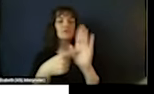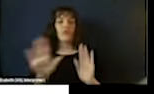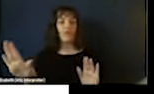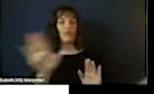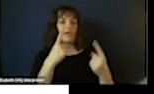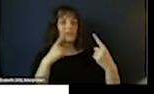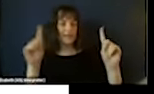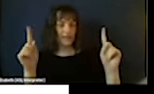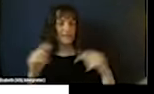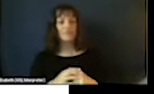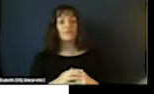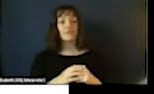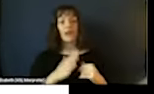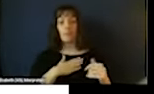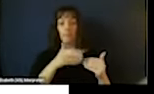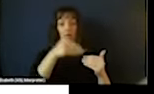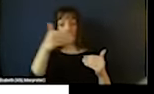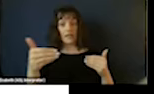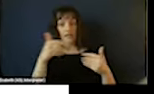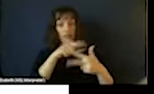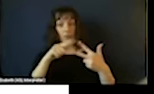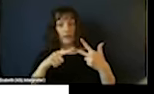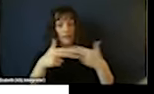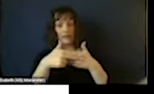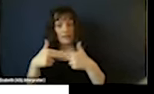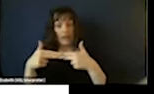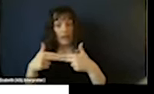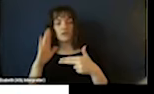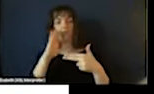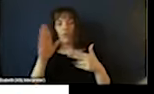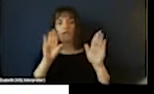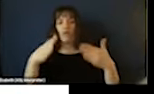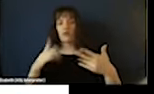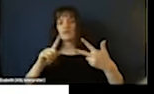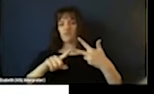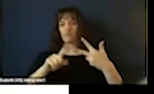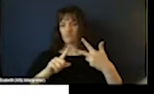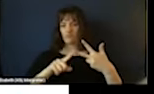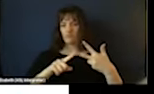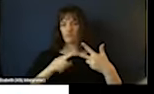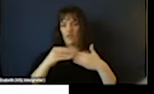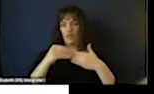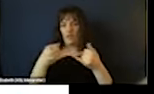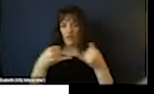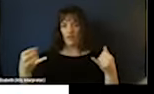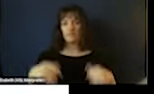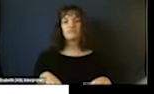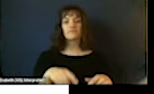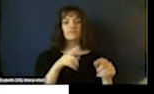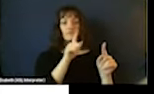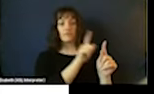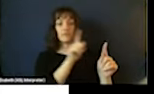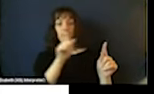For the next 3 slides, I'm going to focus on this last guideline. Have multiple pathways along